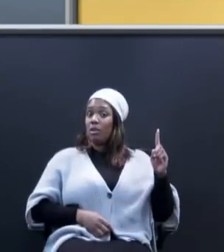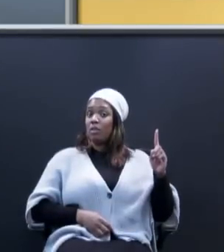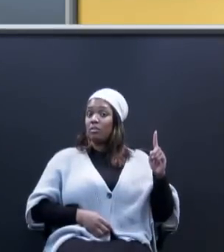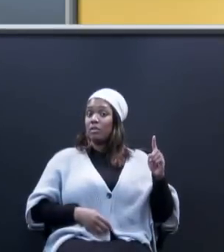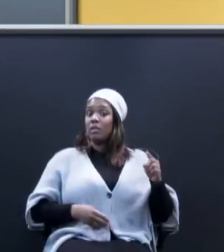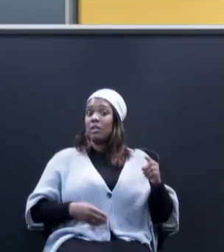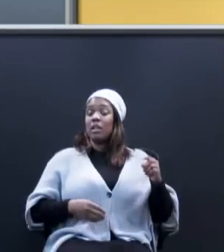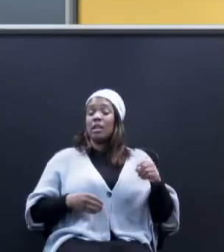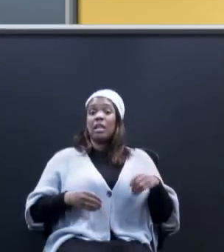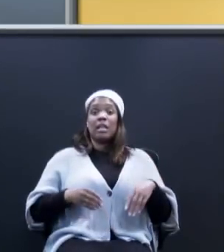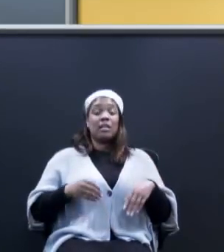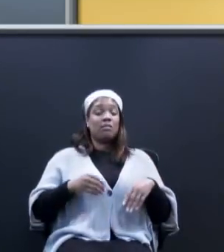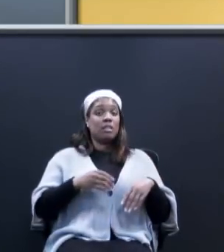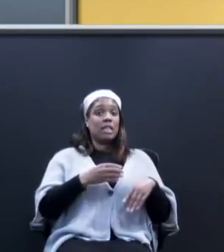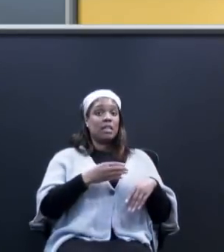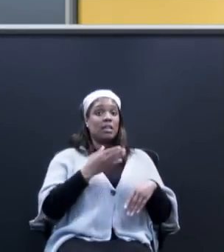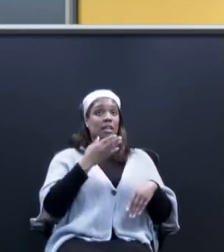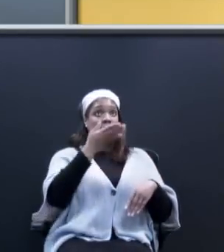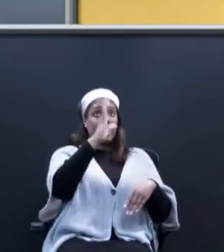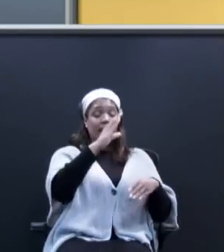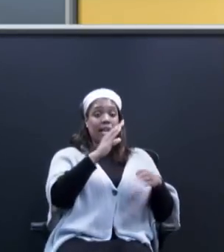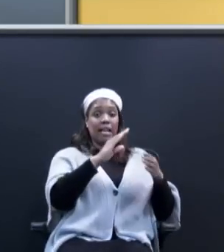Deuteronomy, chapter